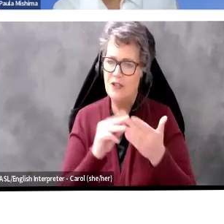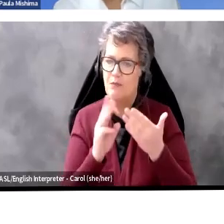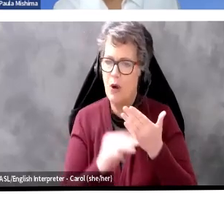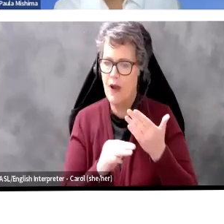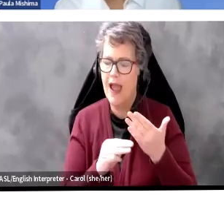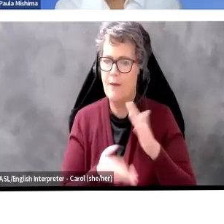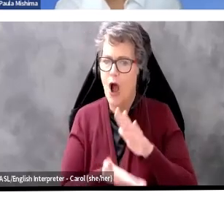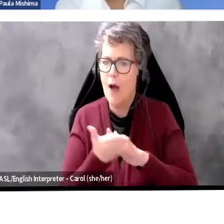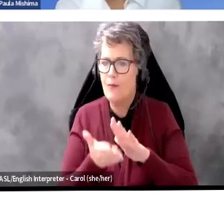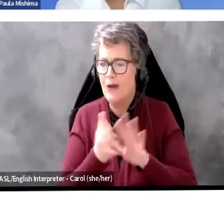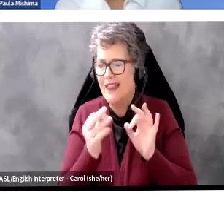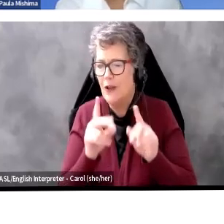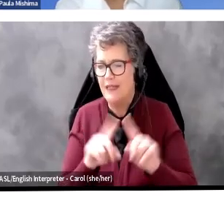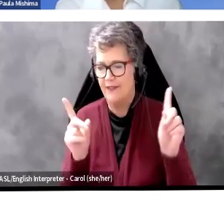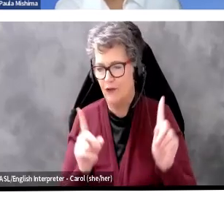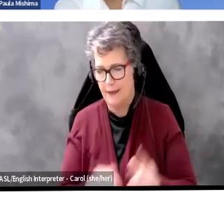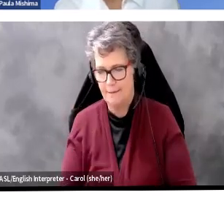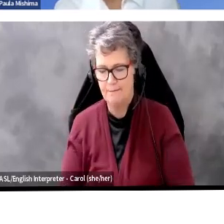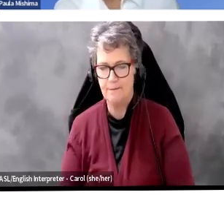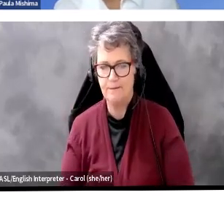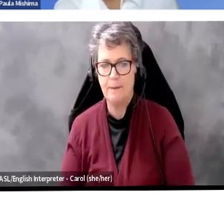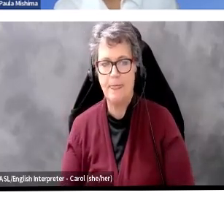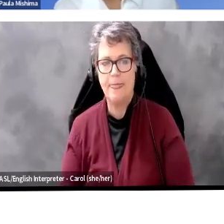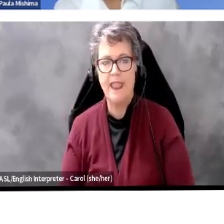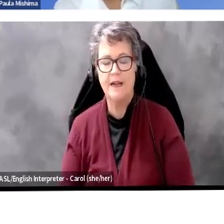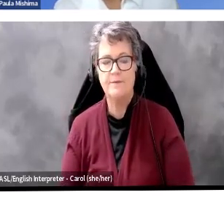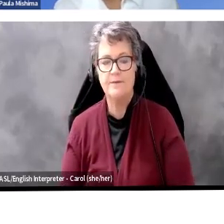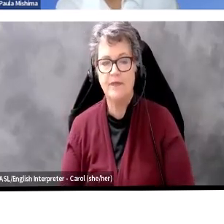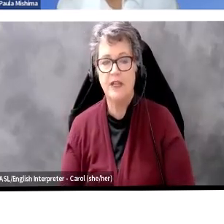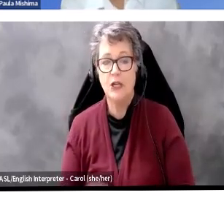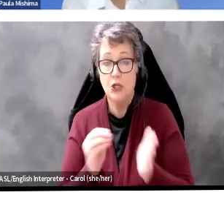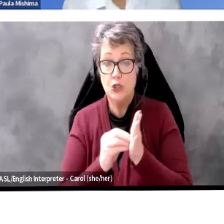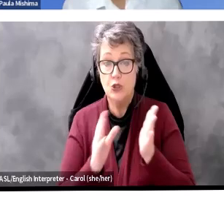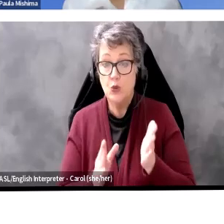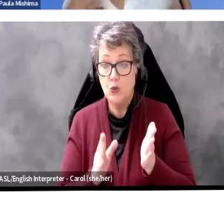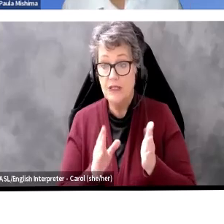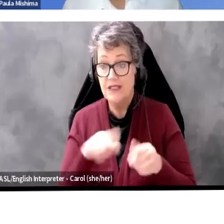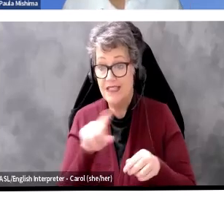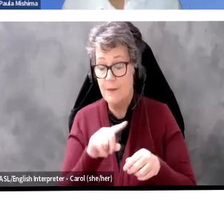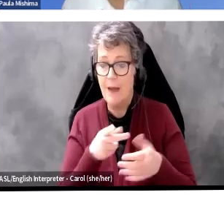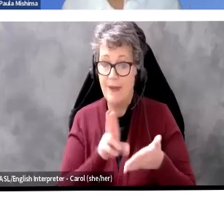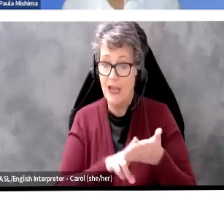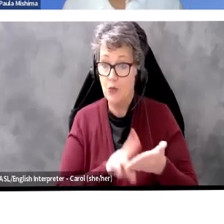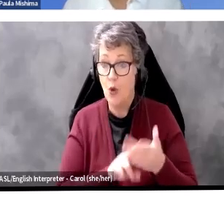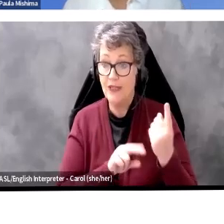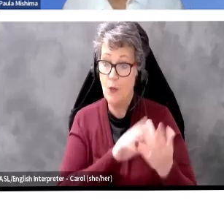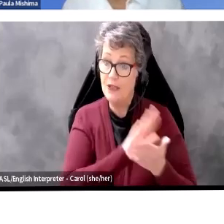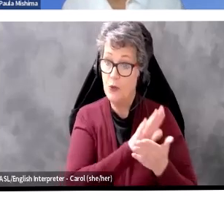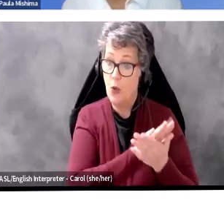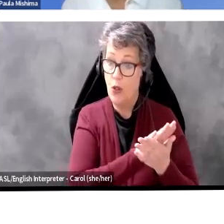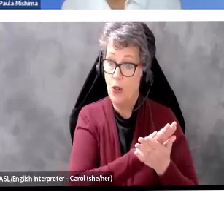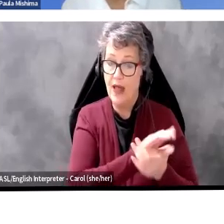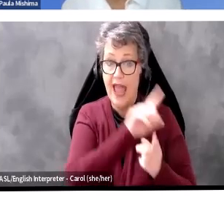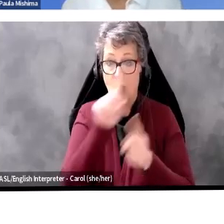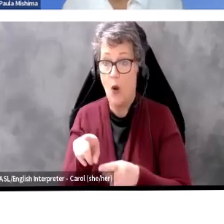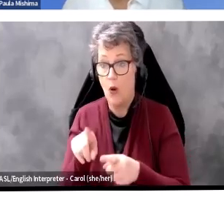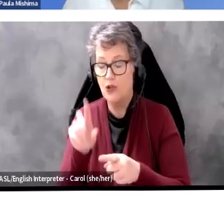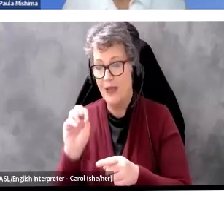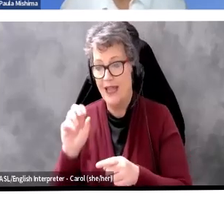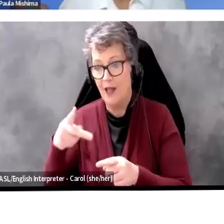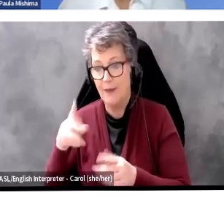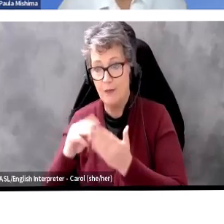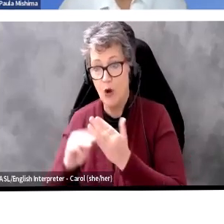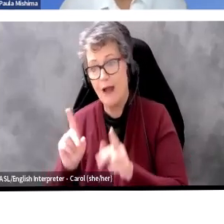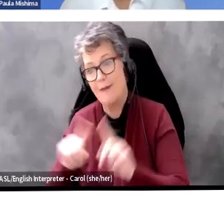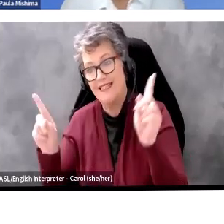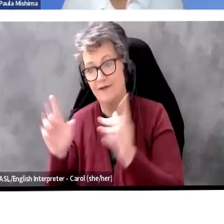kind of operates a little differently in that students might be enrolled in one school and go to an ELP